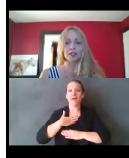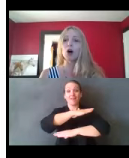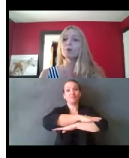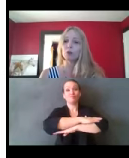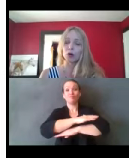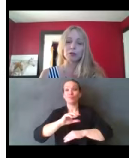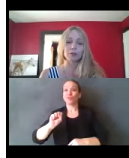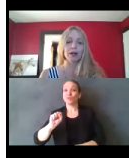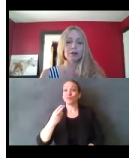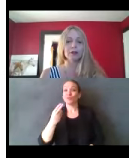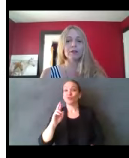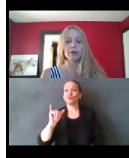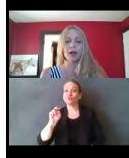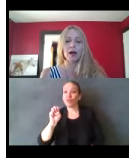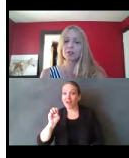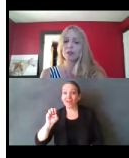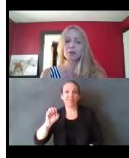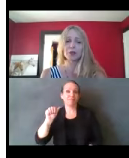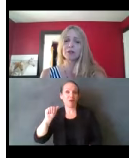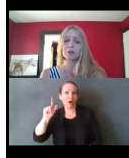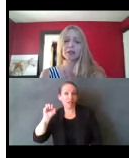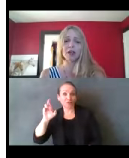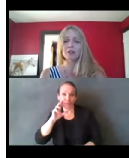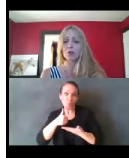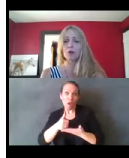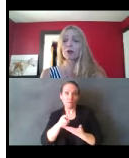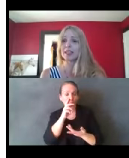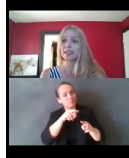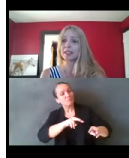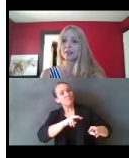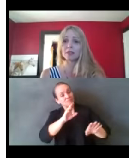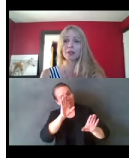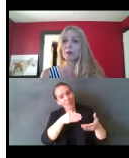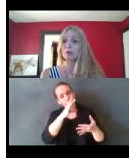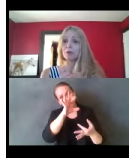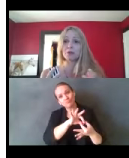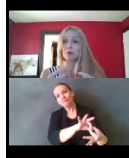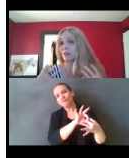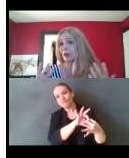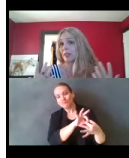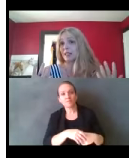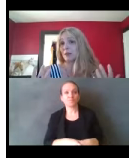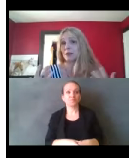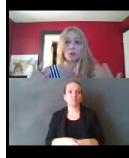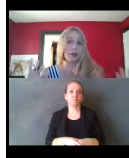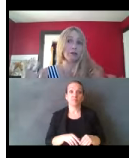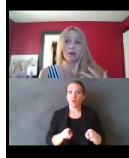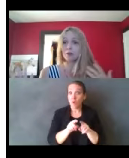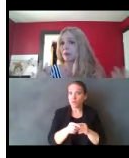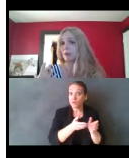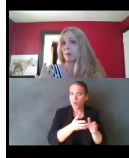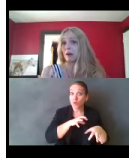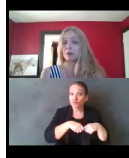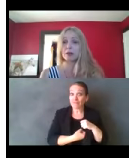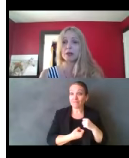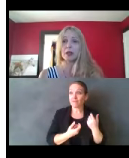to help you work through that grief. Sometimes grief can be a loss of role or identity. Like maybe if you get divorced, your identity was a wife or